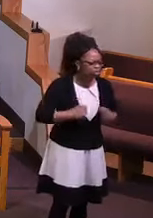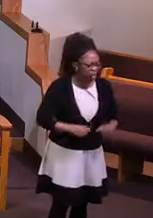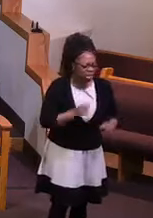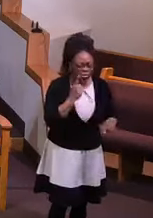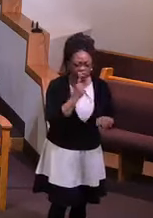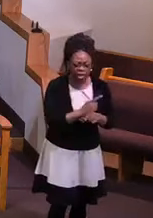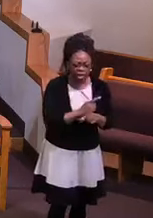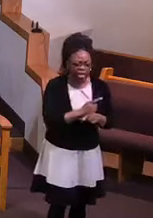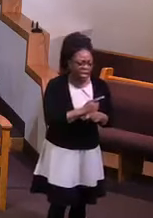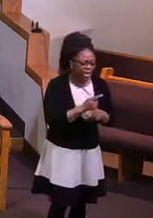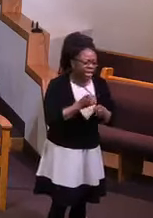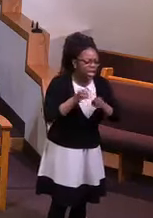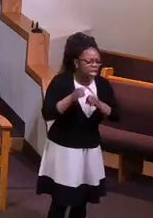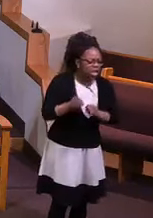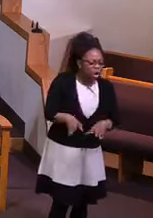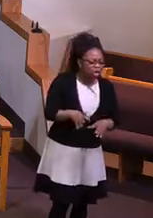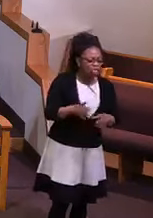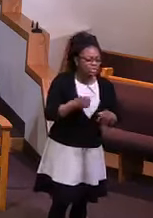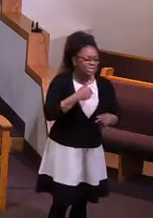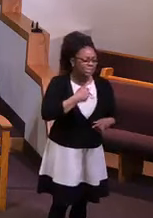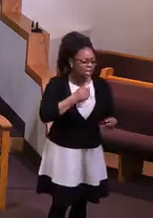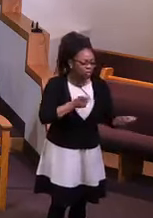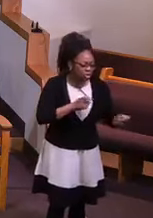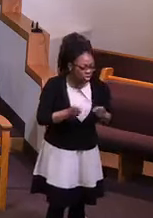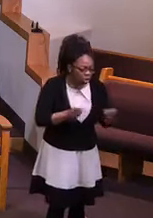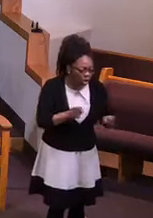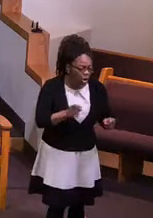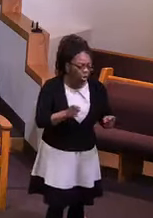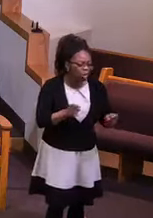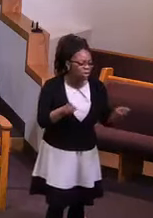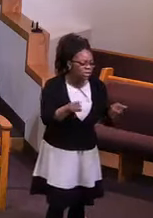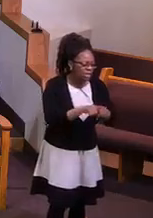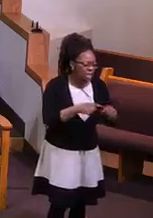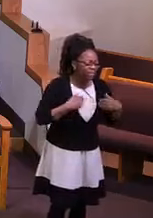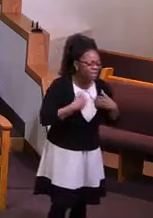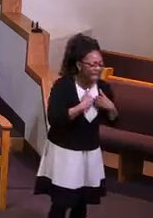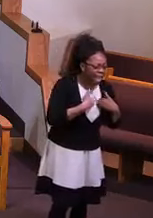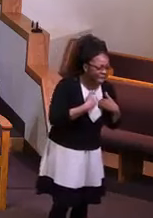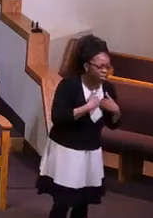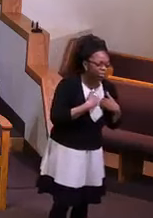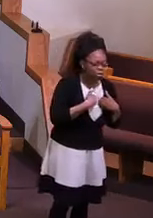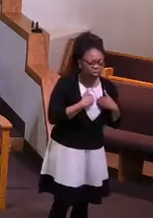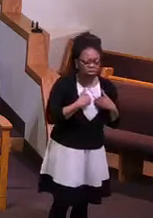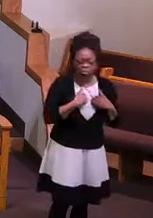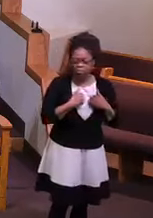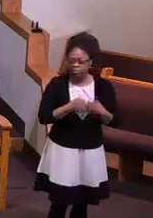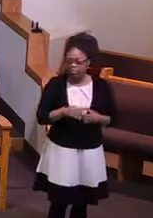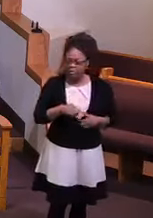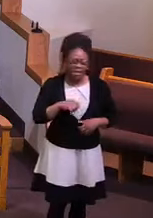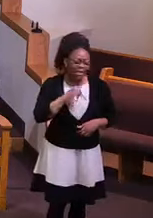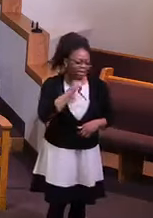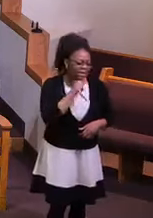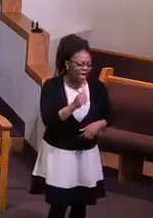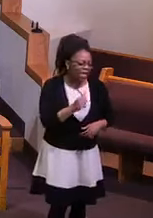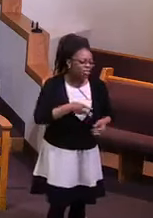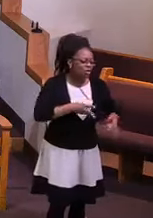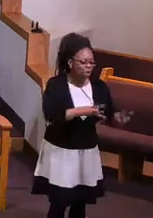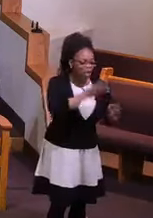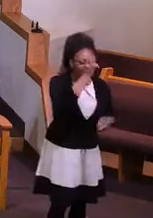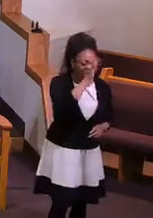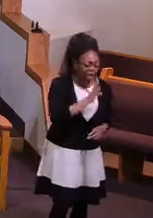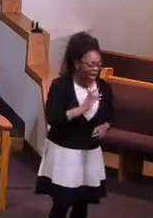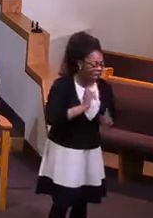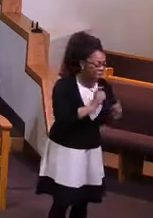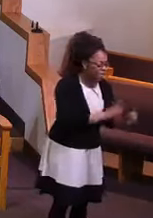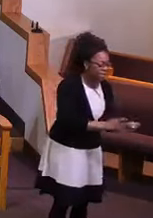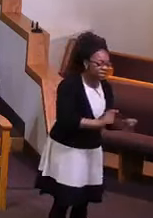like an animal, he lived by instinct instead of intelligence and reasoning that God had given him. He lived without